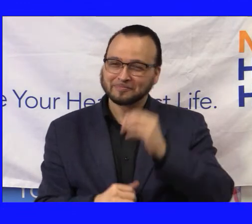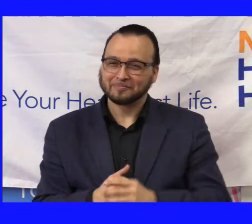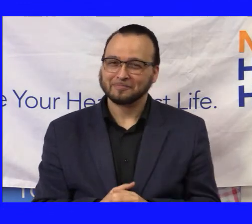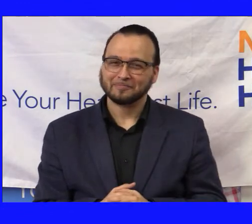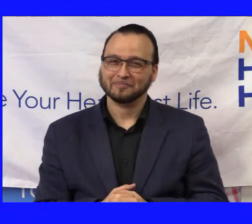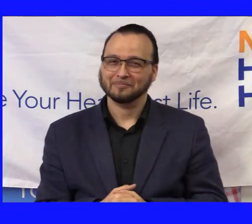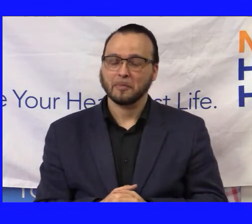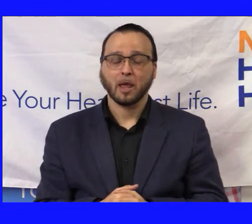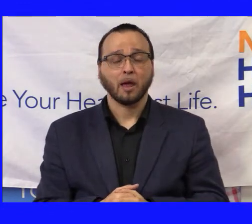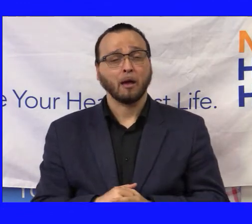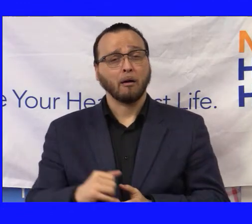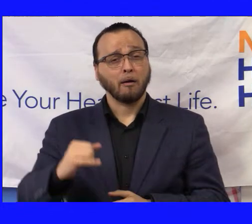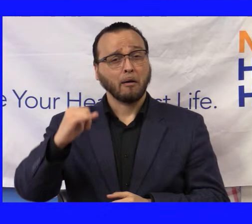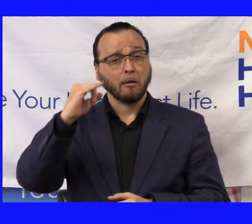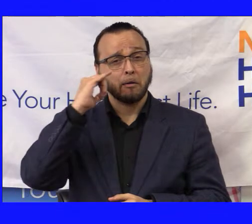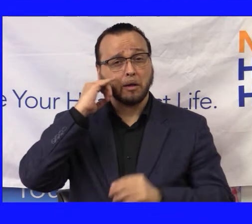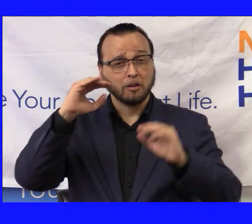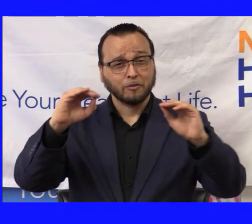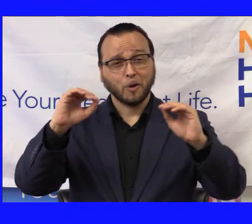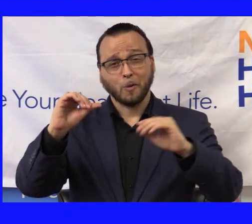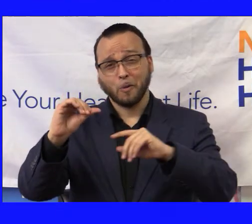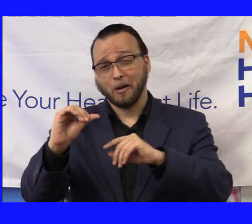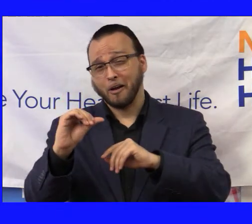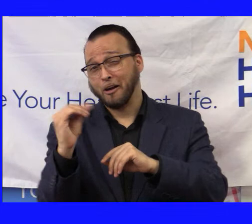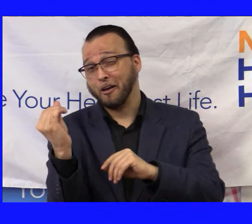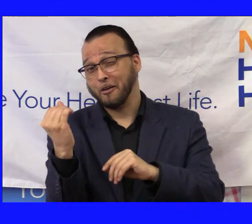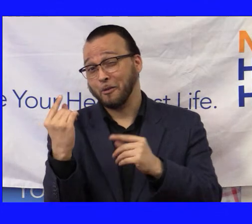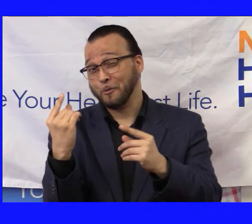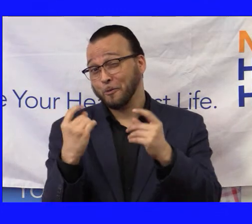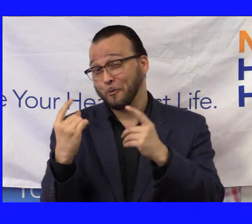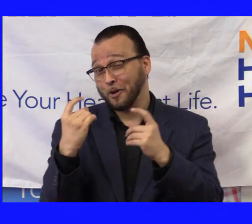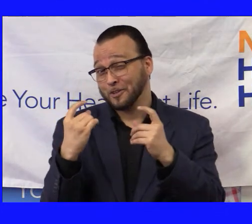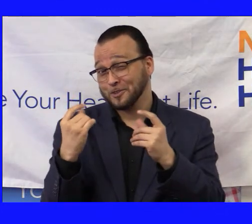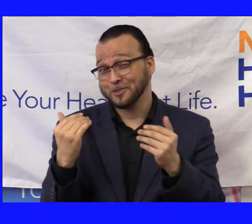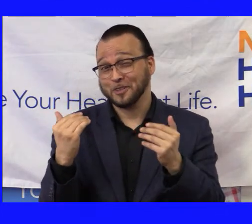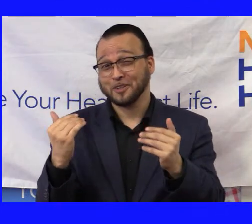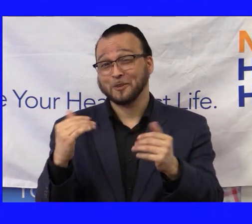If there is no other questions, I would like to take a vote.